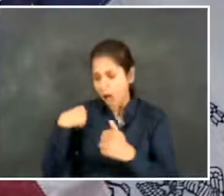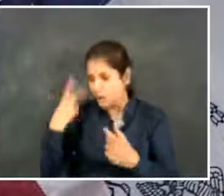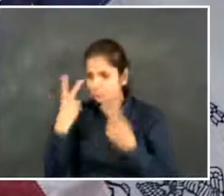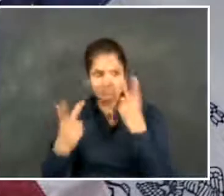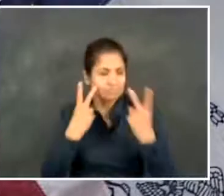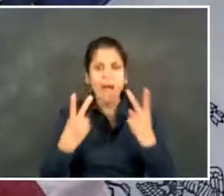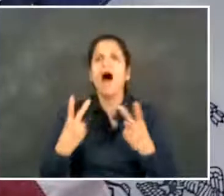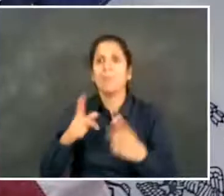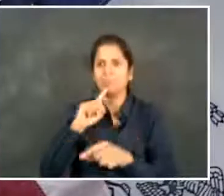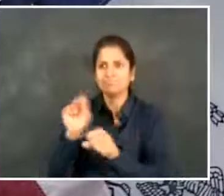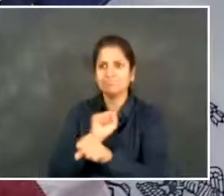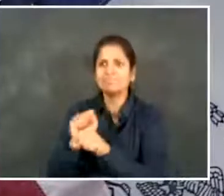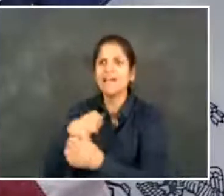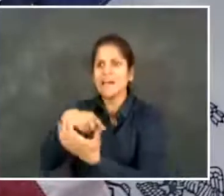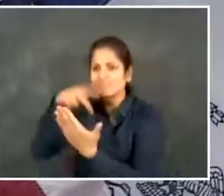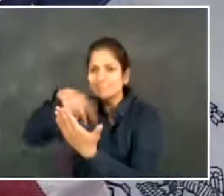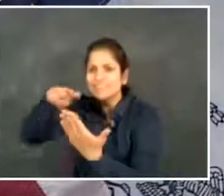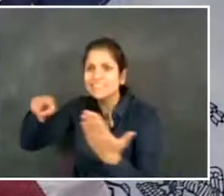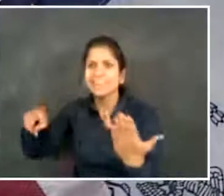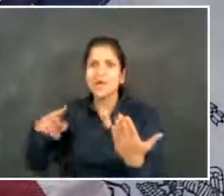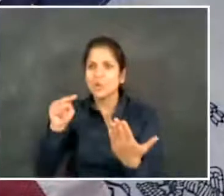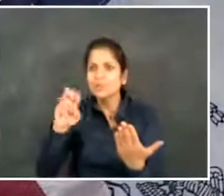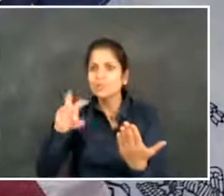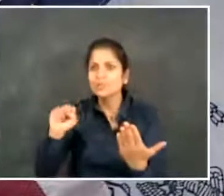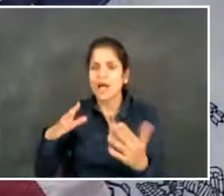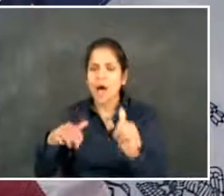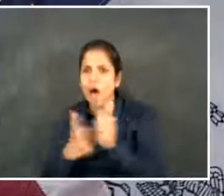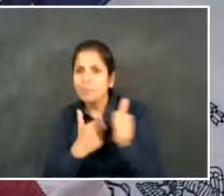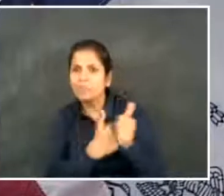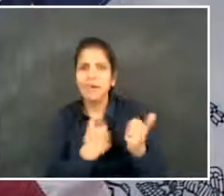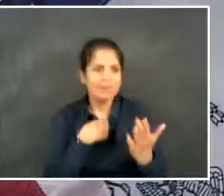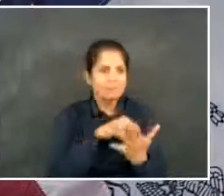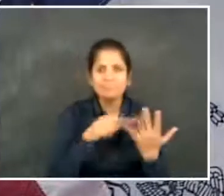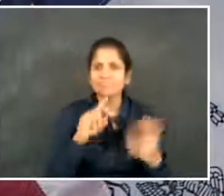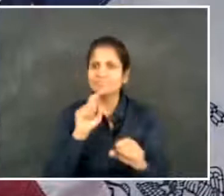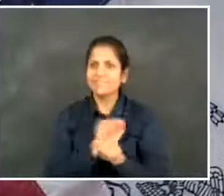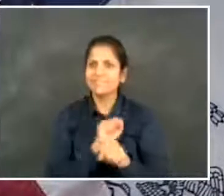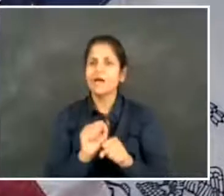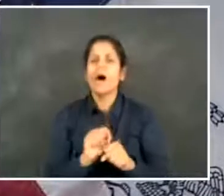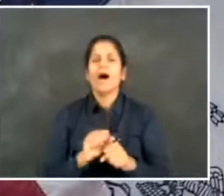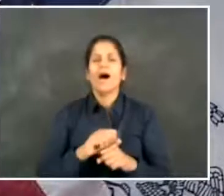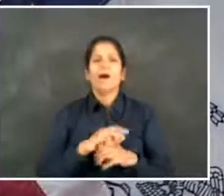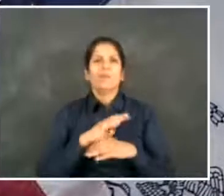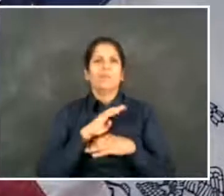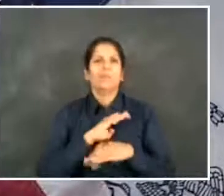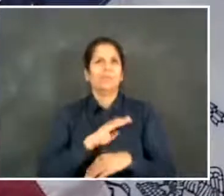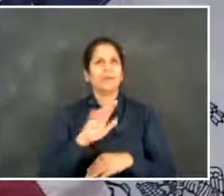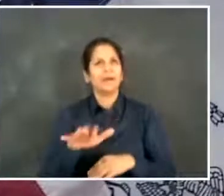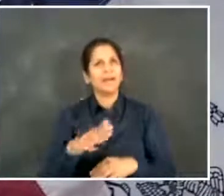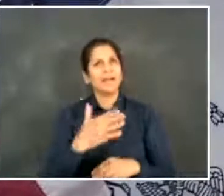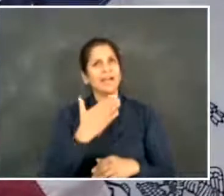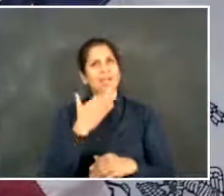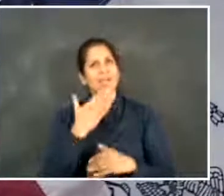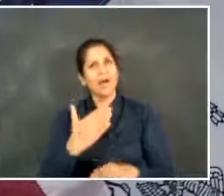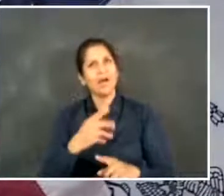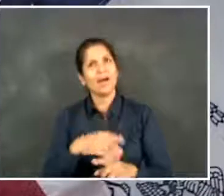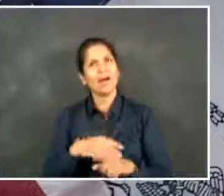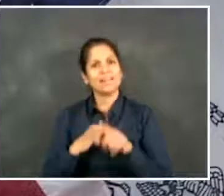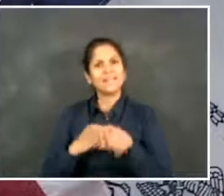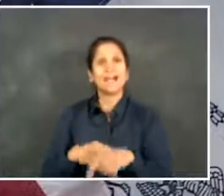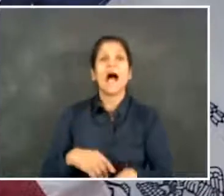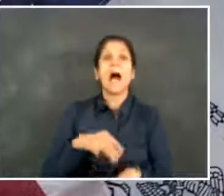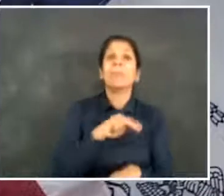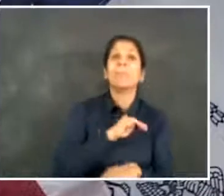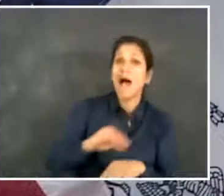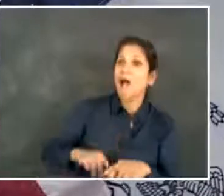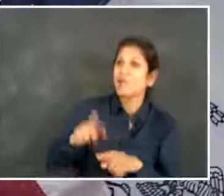that issue. You have a really good batting average lately when you raise things that action happens. So I thank you. But I want the rats to know they are